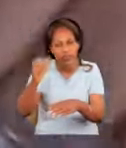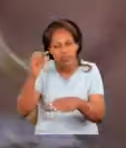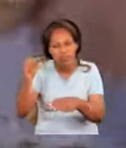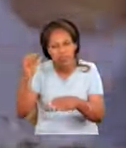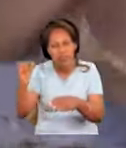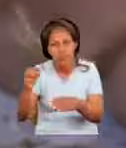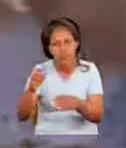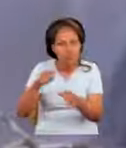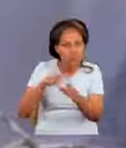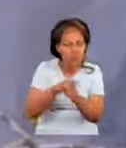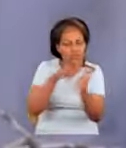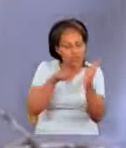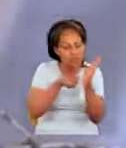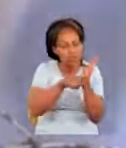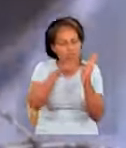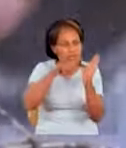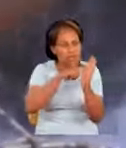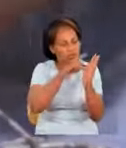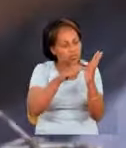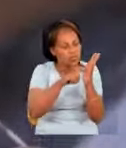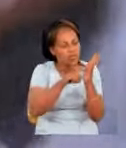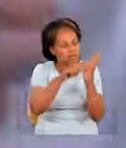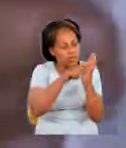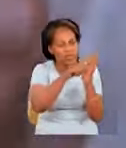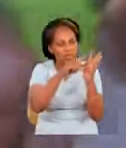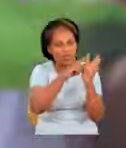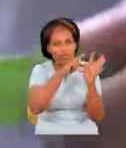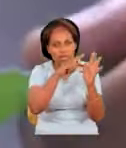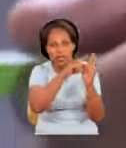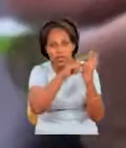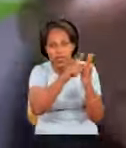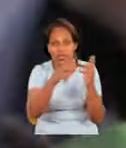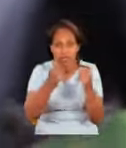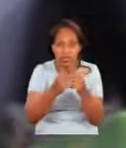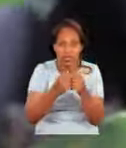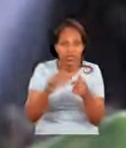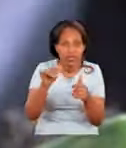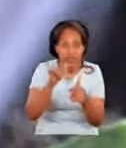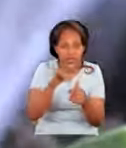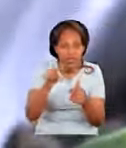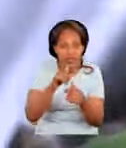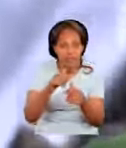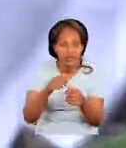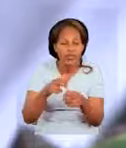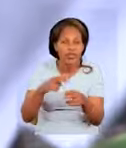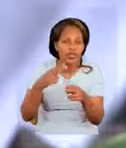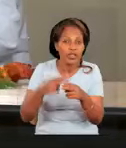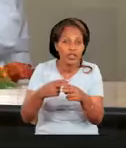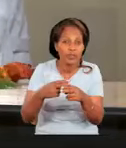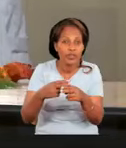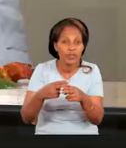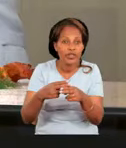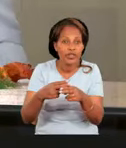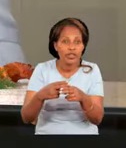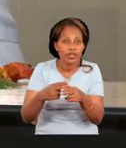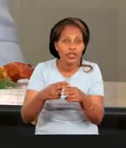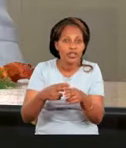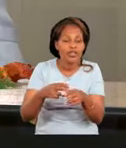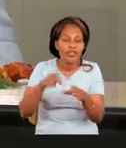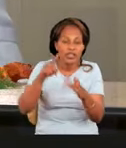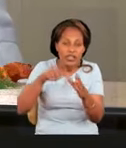one in all sides. So these are like veins, and we call it, the